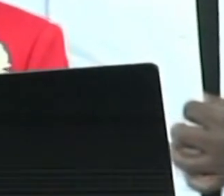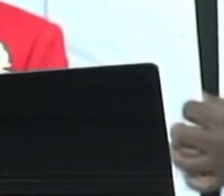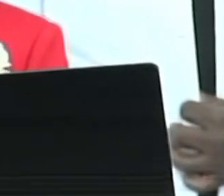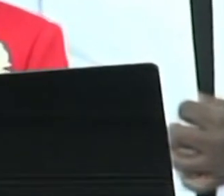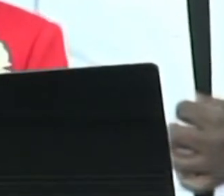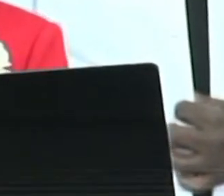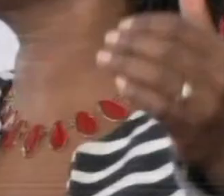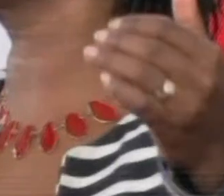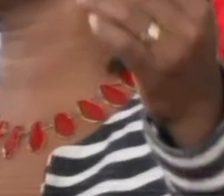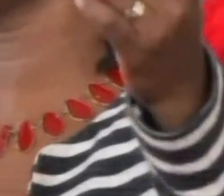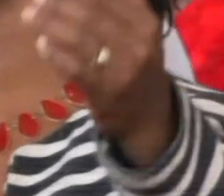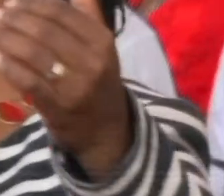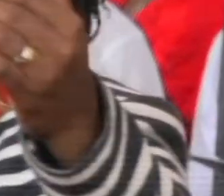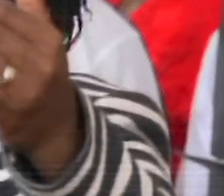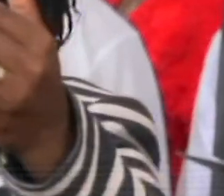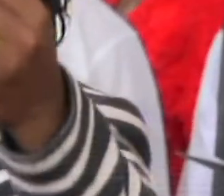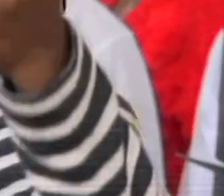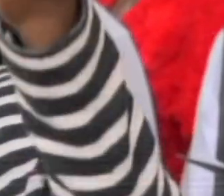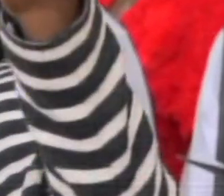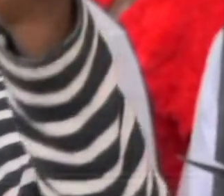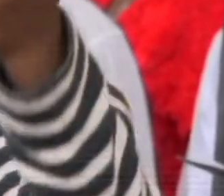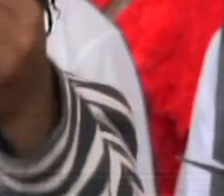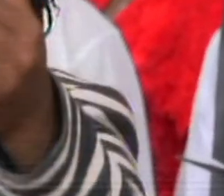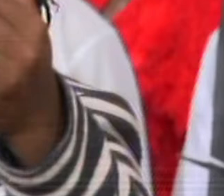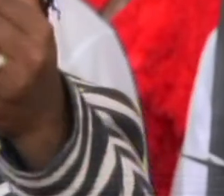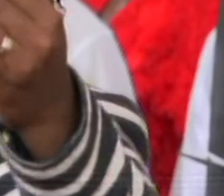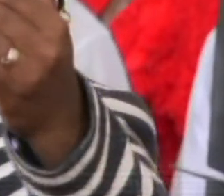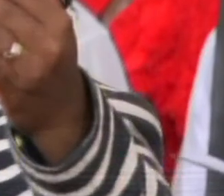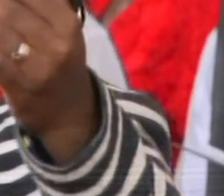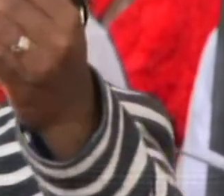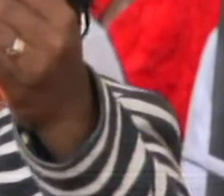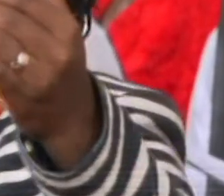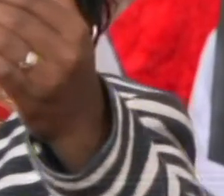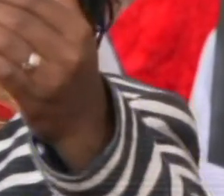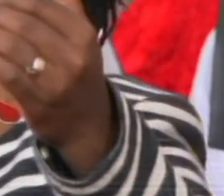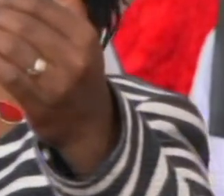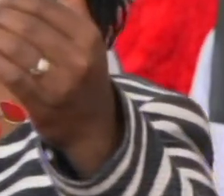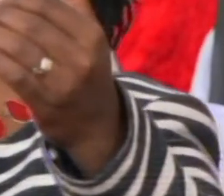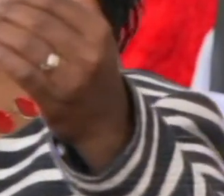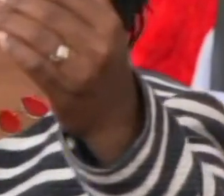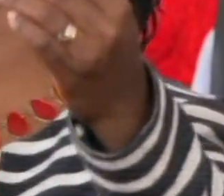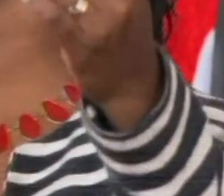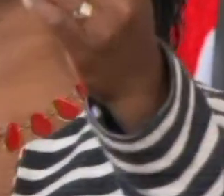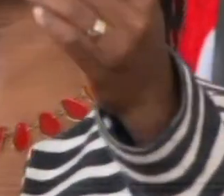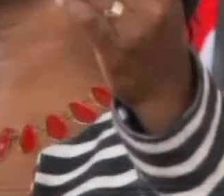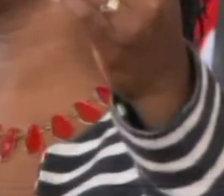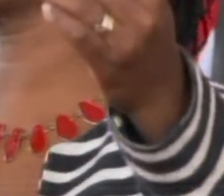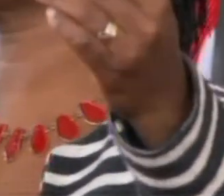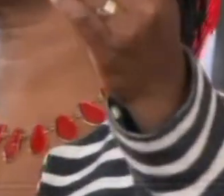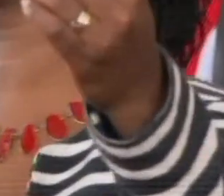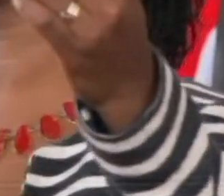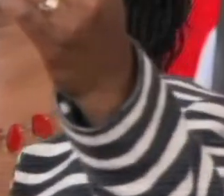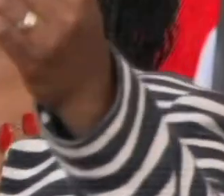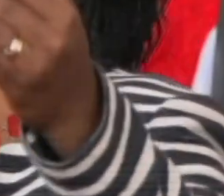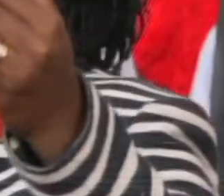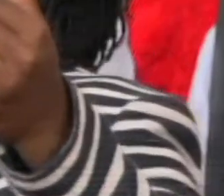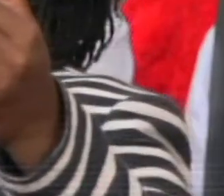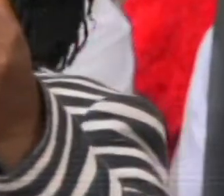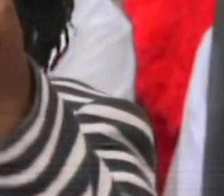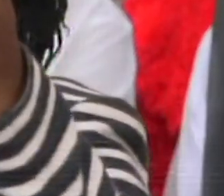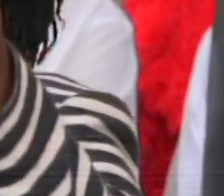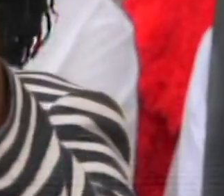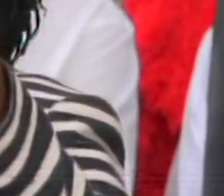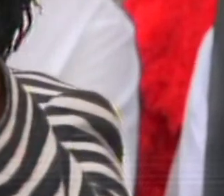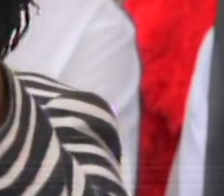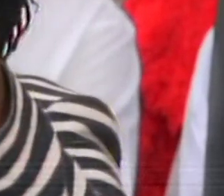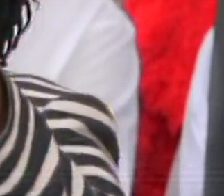would cleanse your heart this morning, that you would be able to see Him. That you would be able to hear His